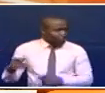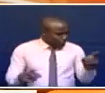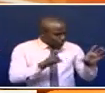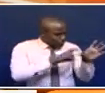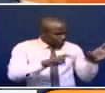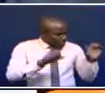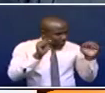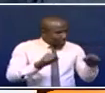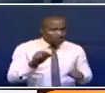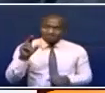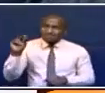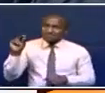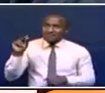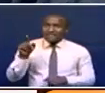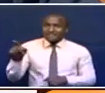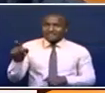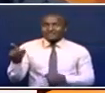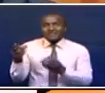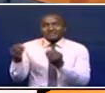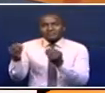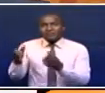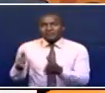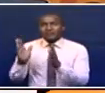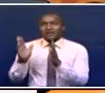No. I mean, that is a very simplistic way.